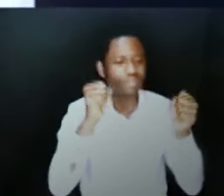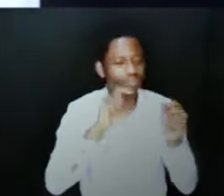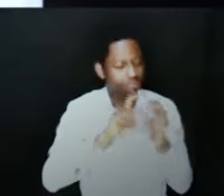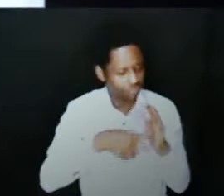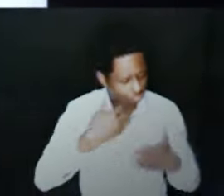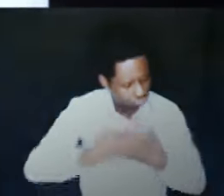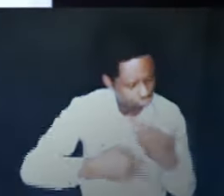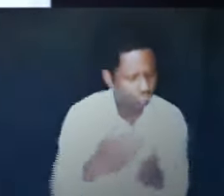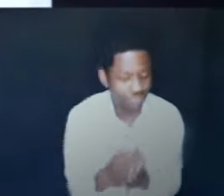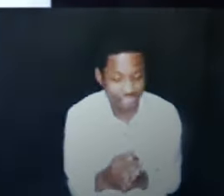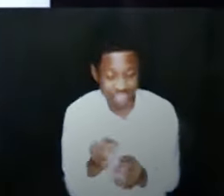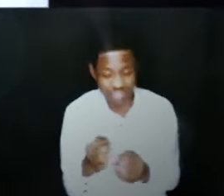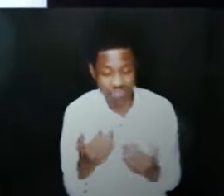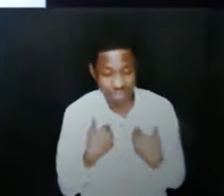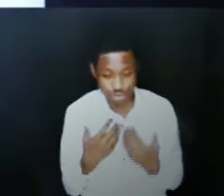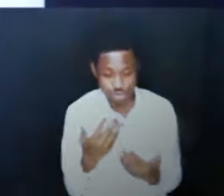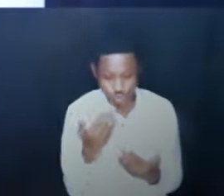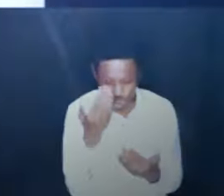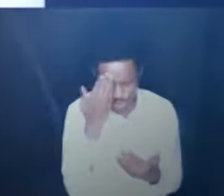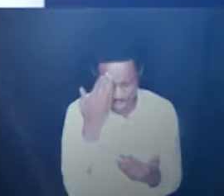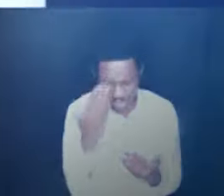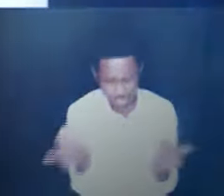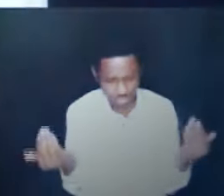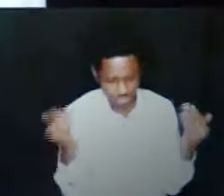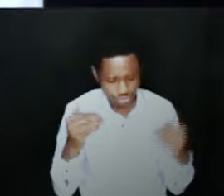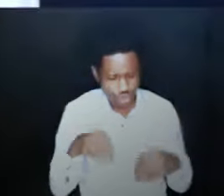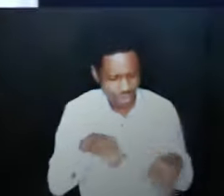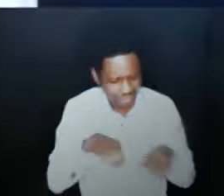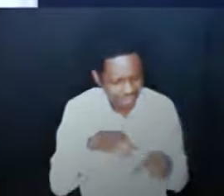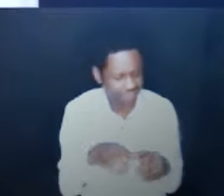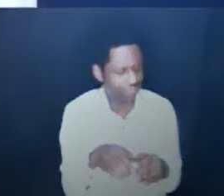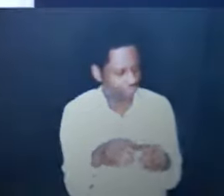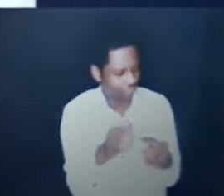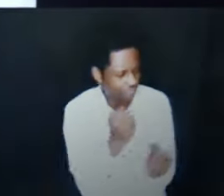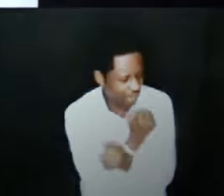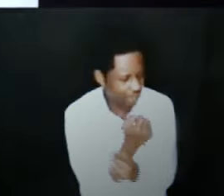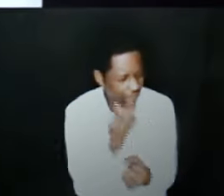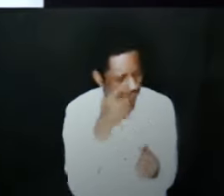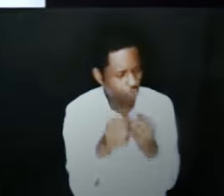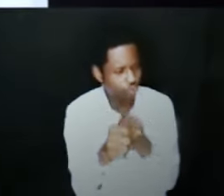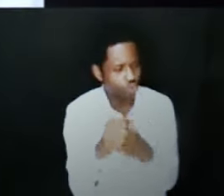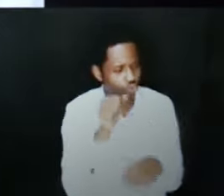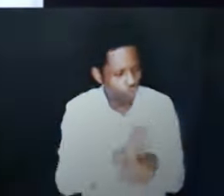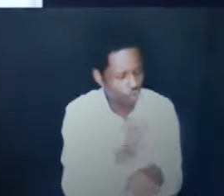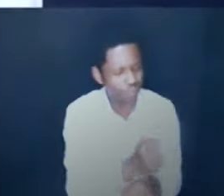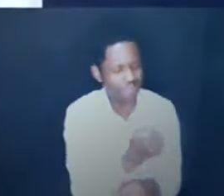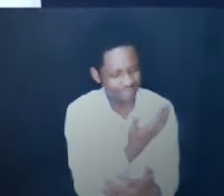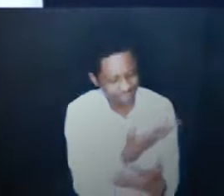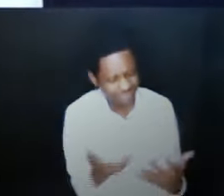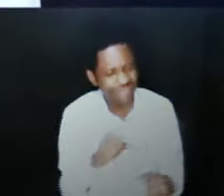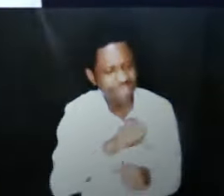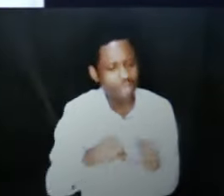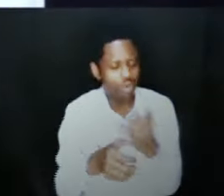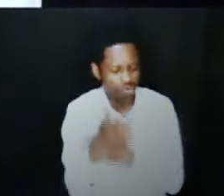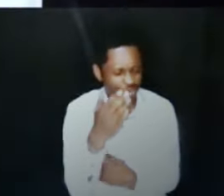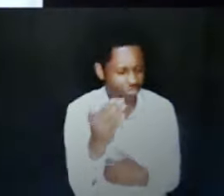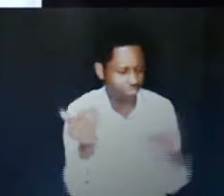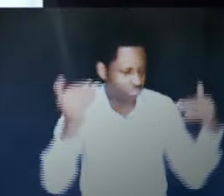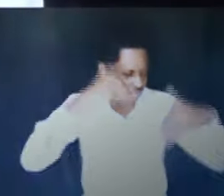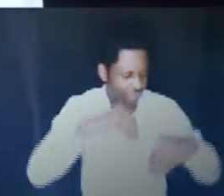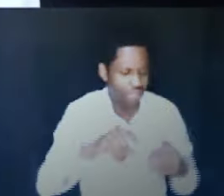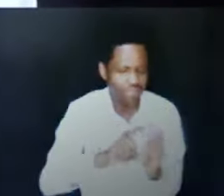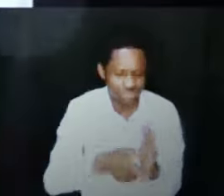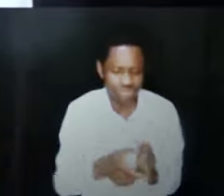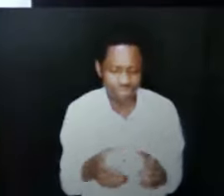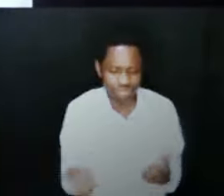repent and then keep the fire burning daily. Every moment, keep the fire burning. Okay, can Roman for Oma, it did me no in